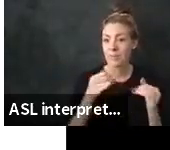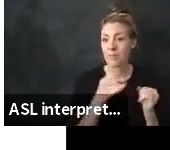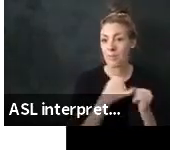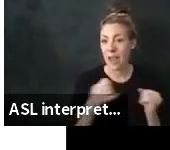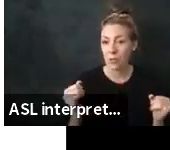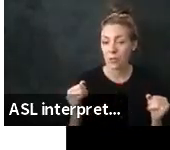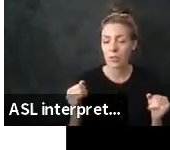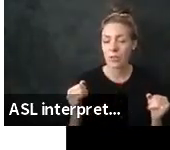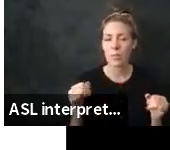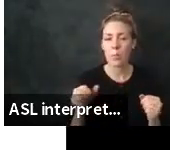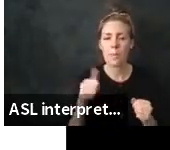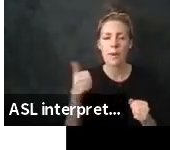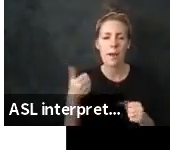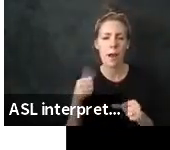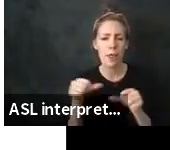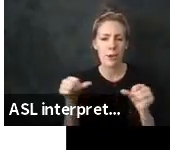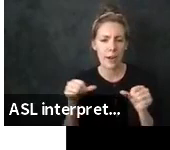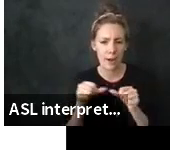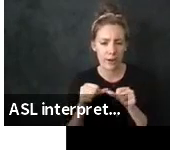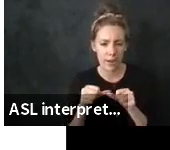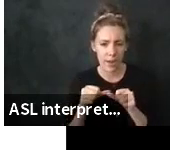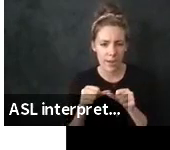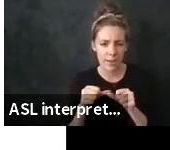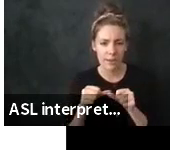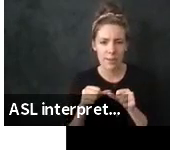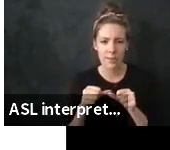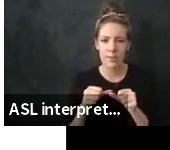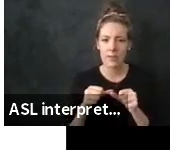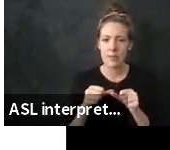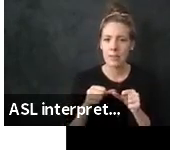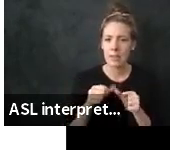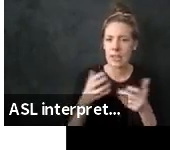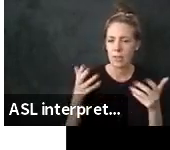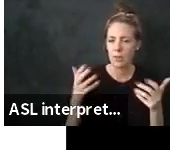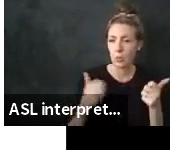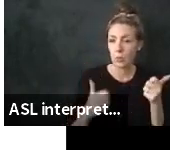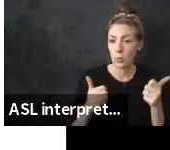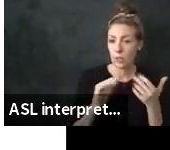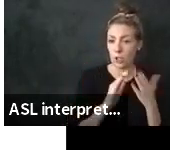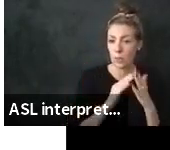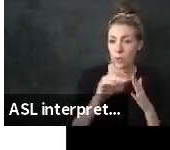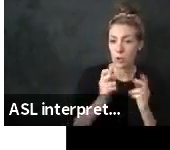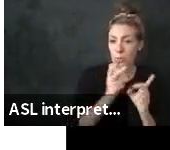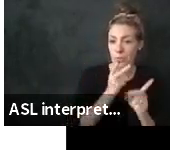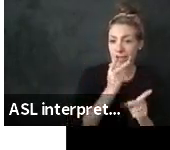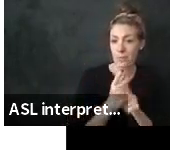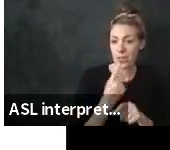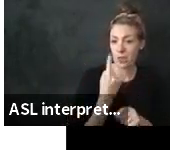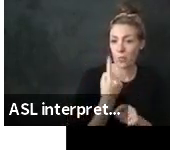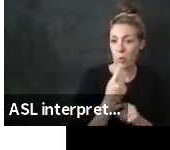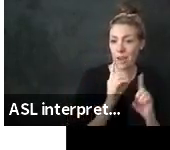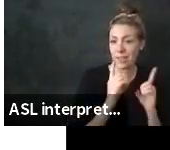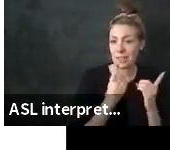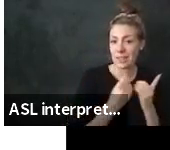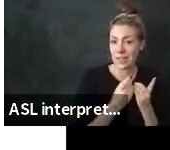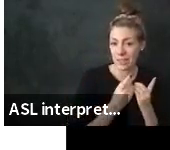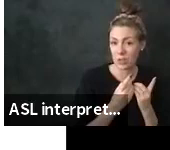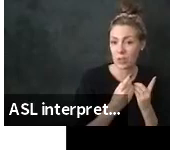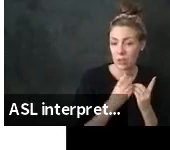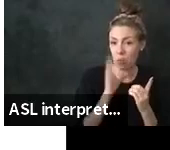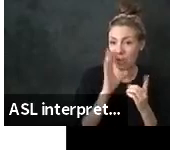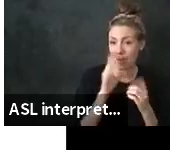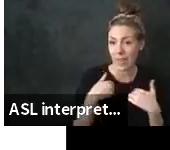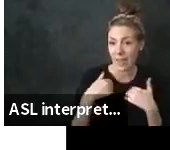county? What are their boundaries? And what communities' images should be kept in a single district for effective and fair